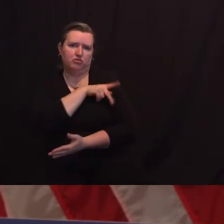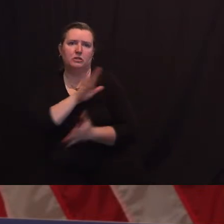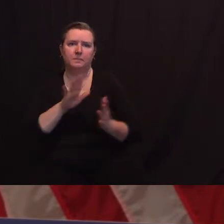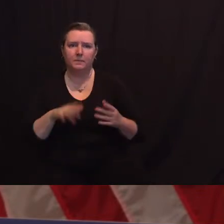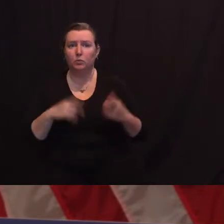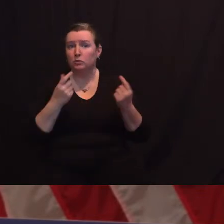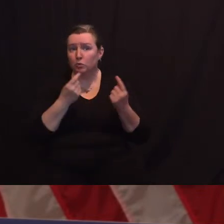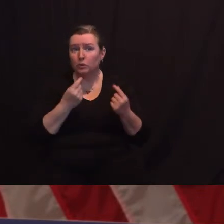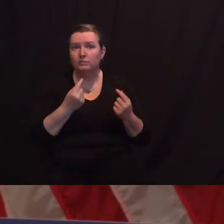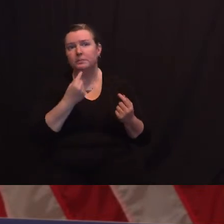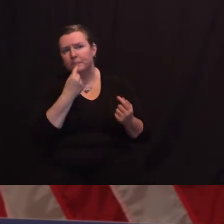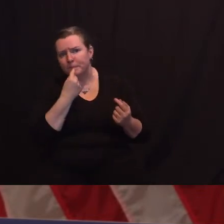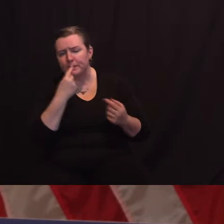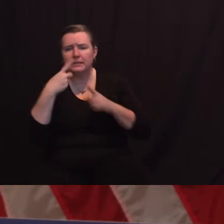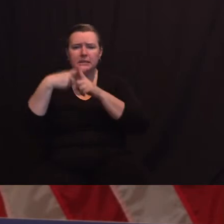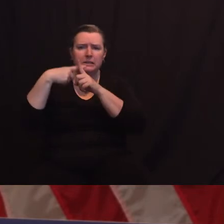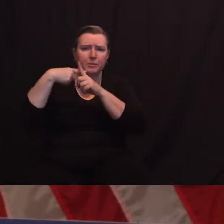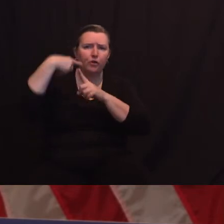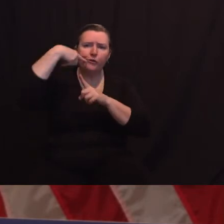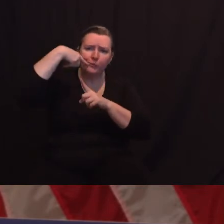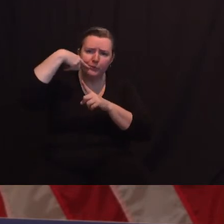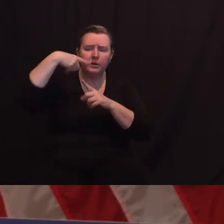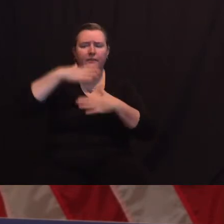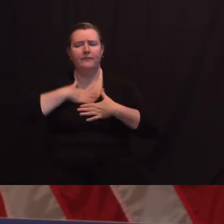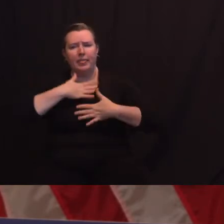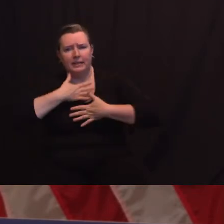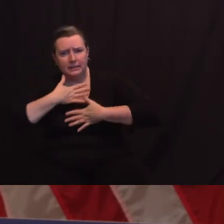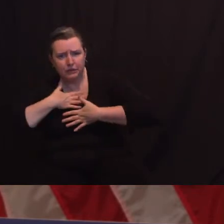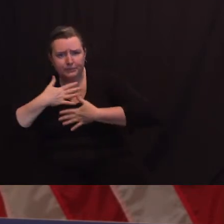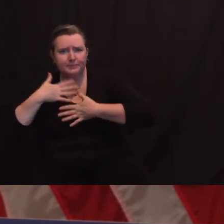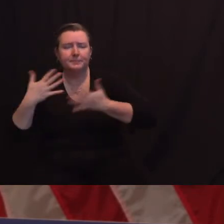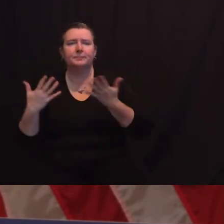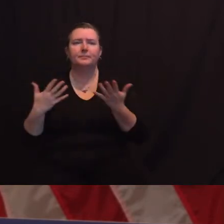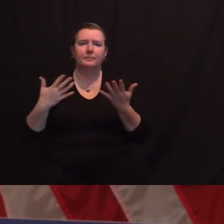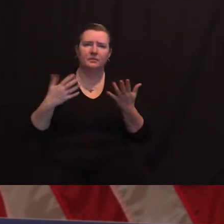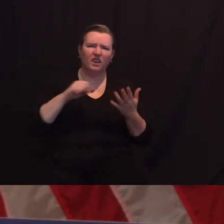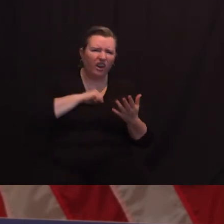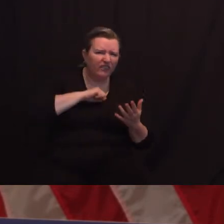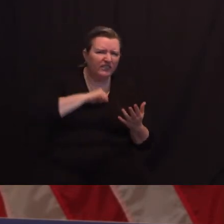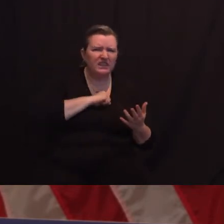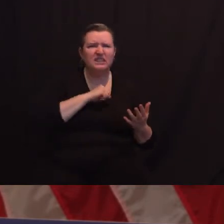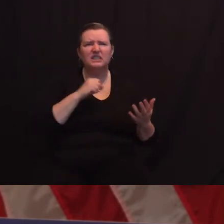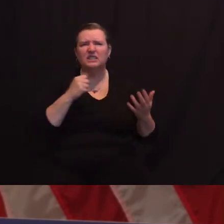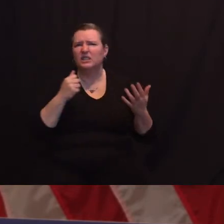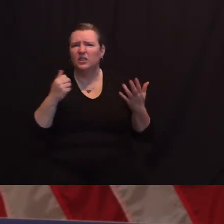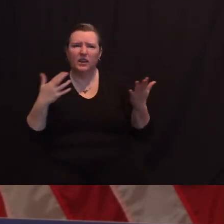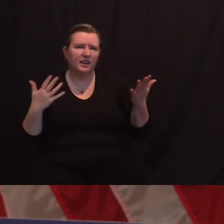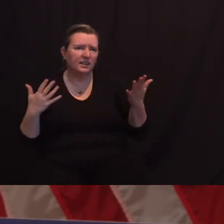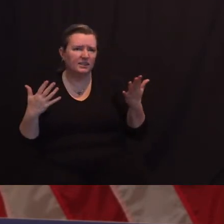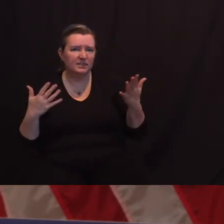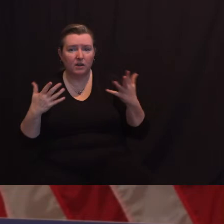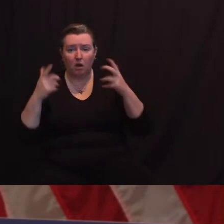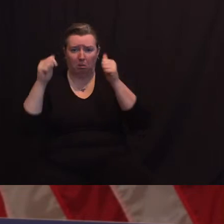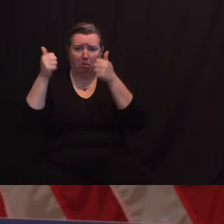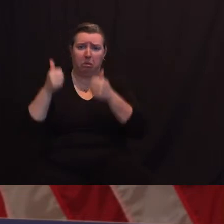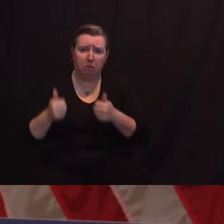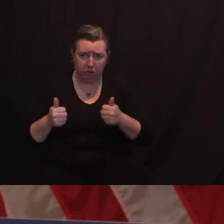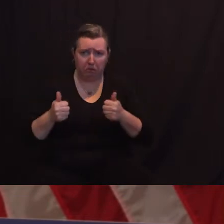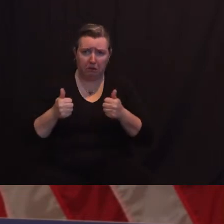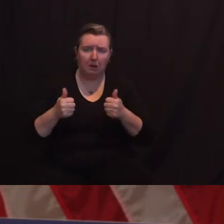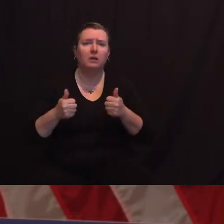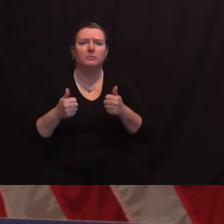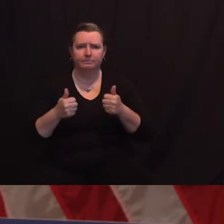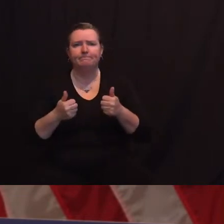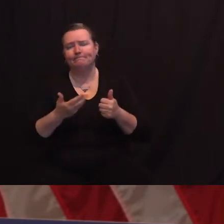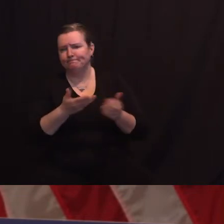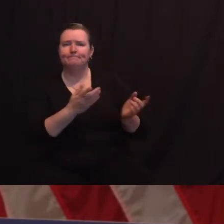breath, cough, and anything like that. And if it gets worse, they're advised to come back to the